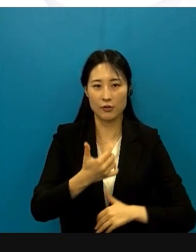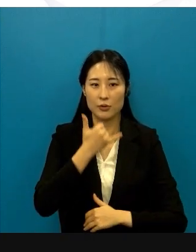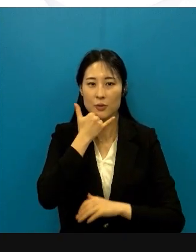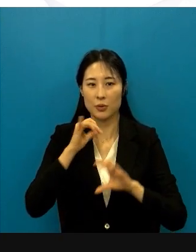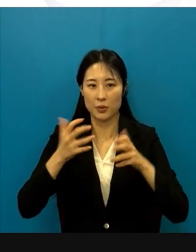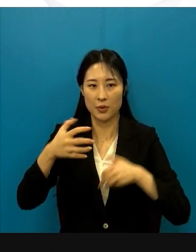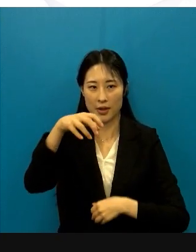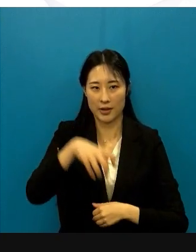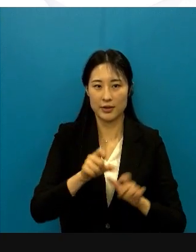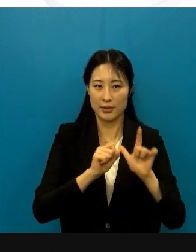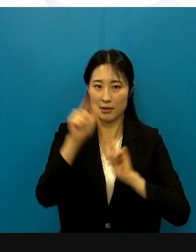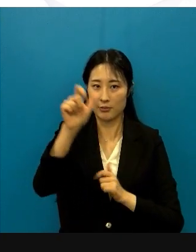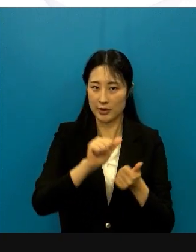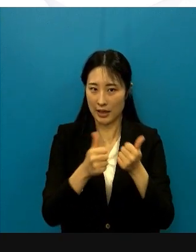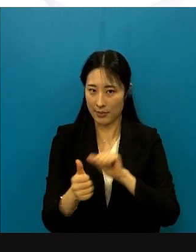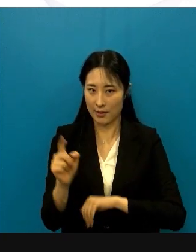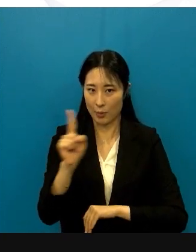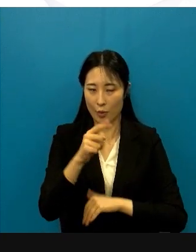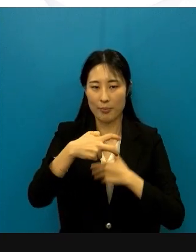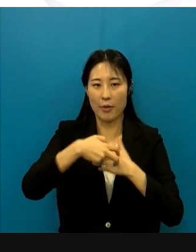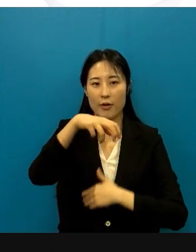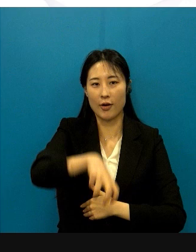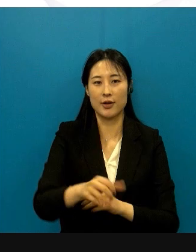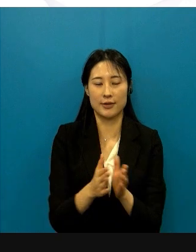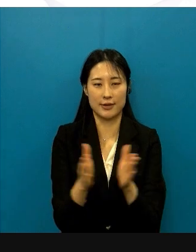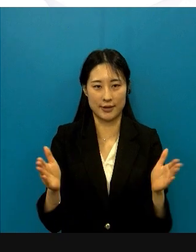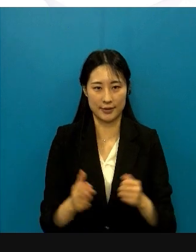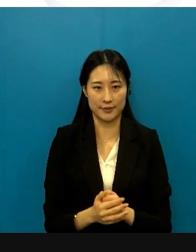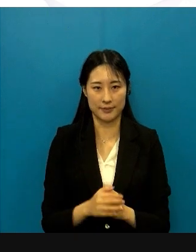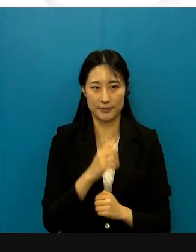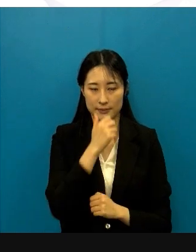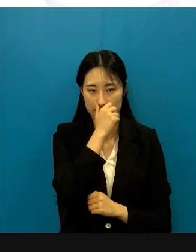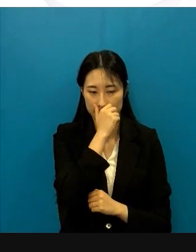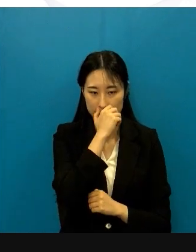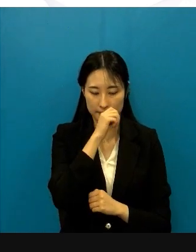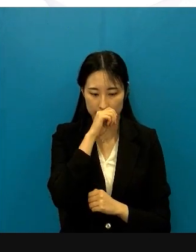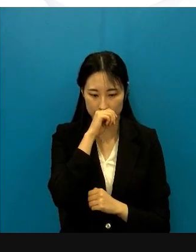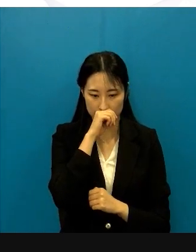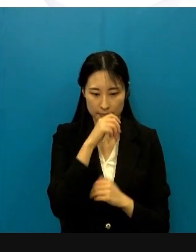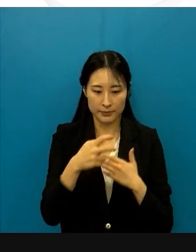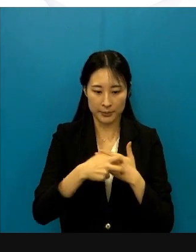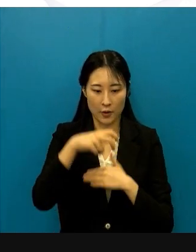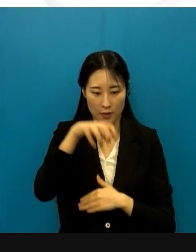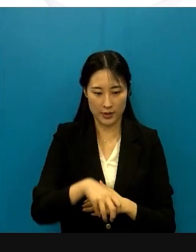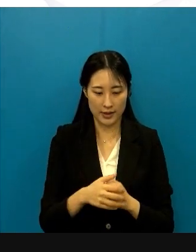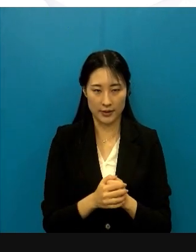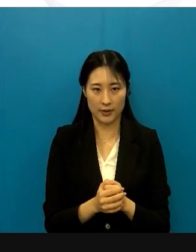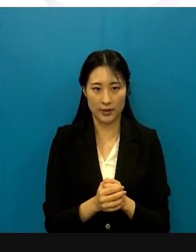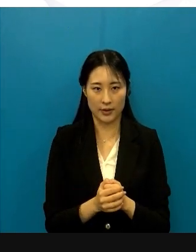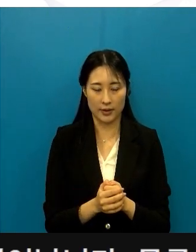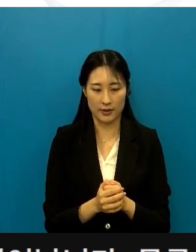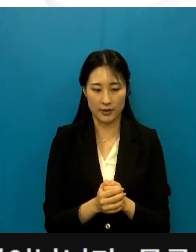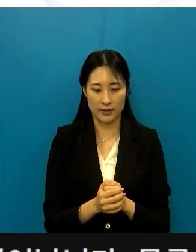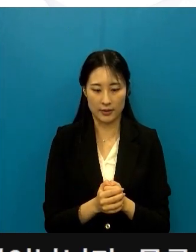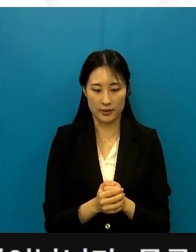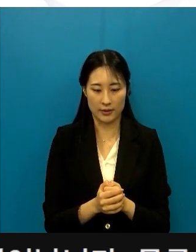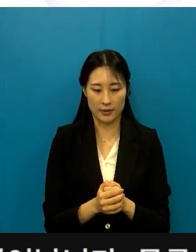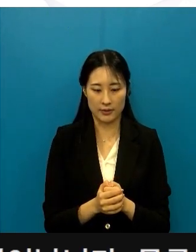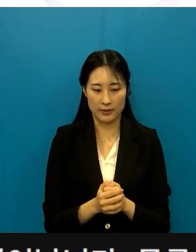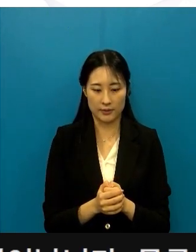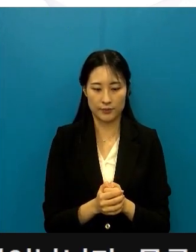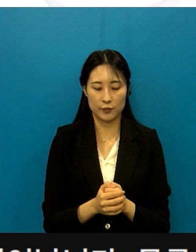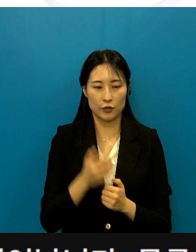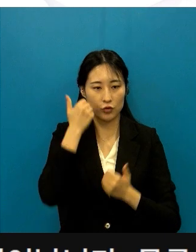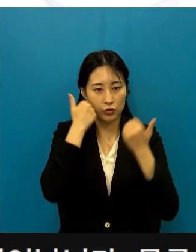course, we can't take all deaths out of hospital. But studies show that most individuals would